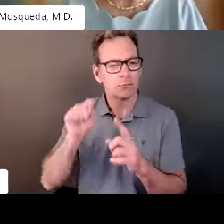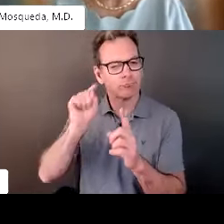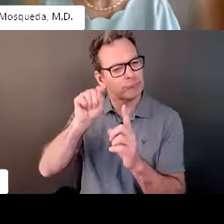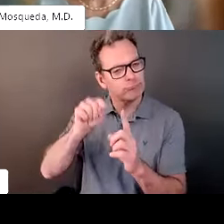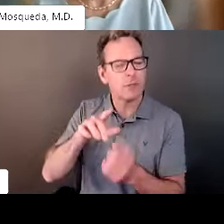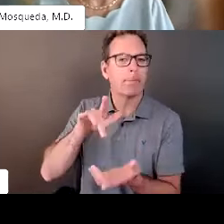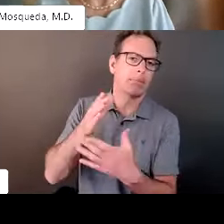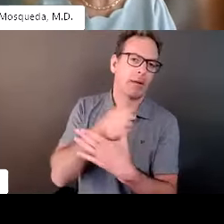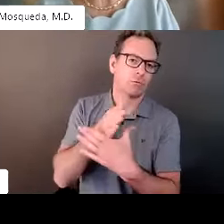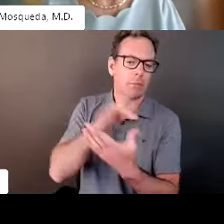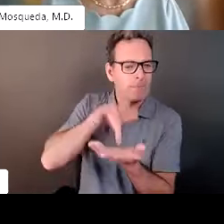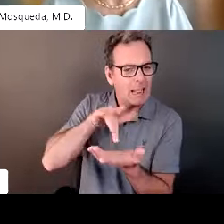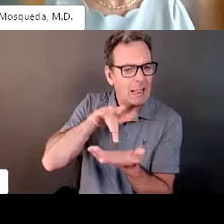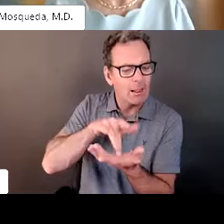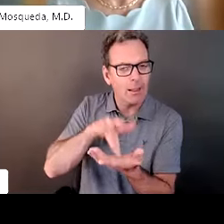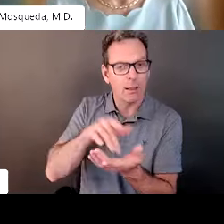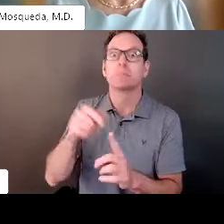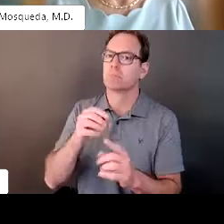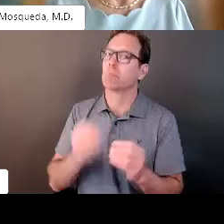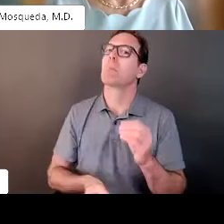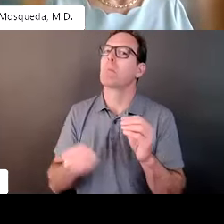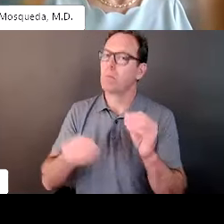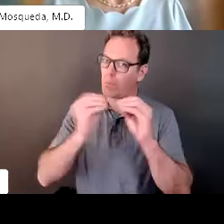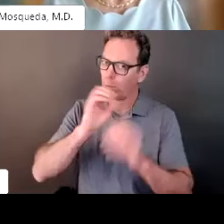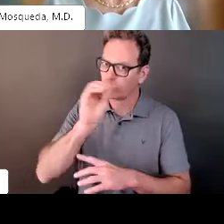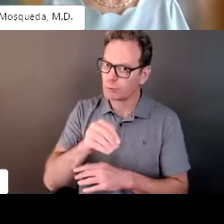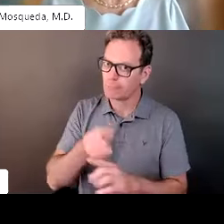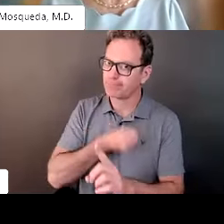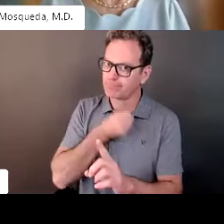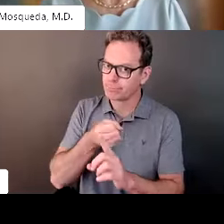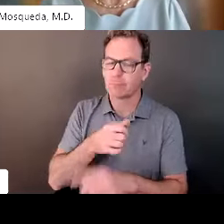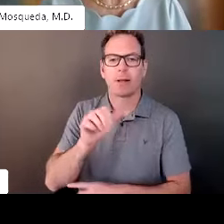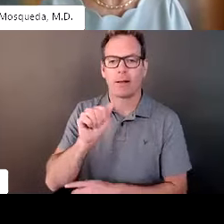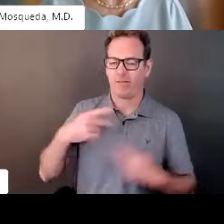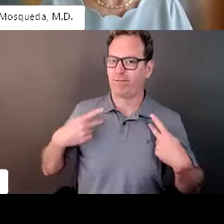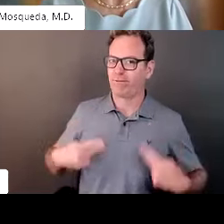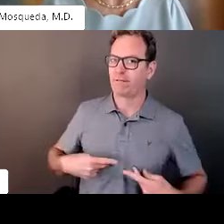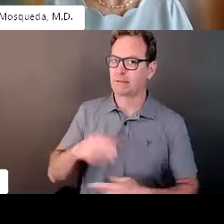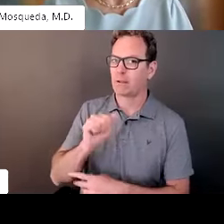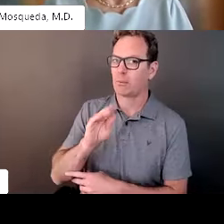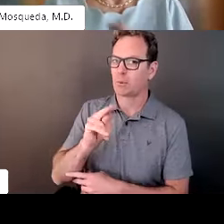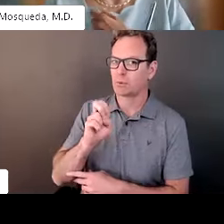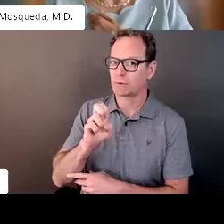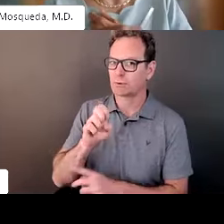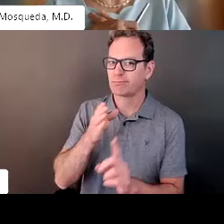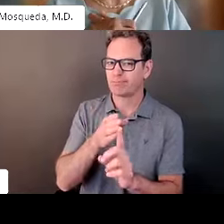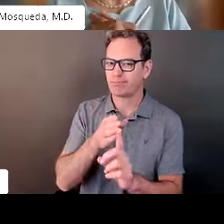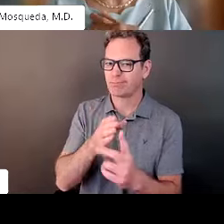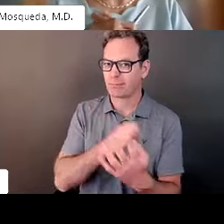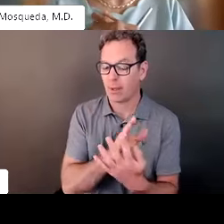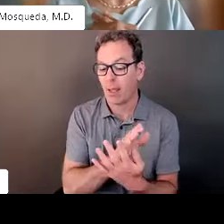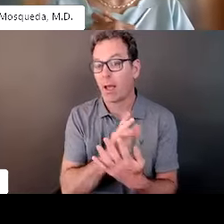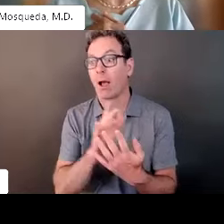more prone to physical abuse. And the people in the late stages, when you get